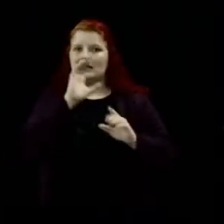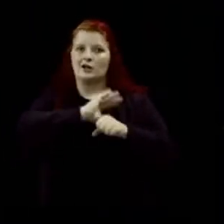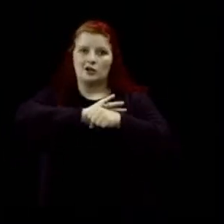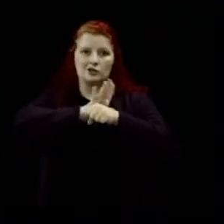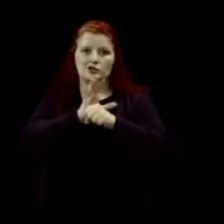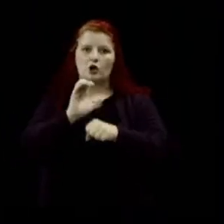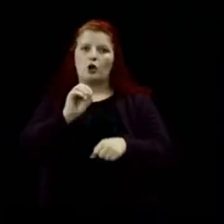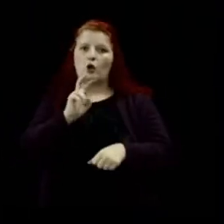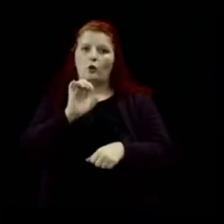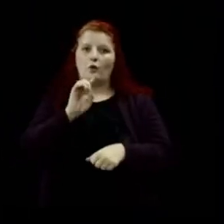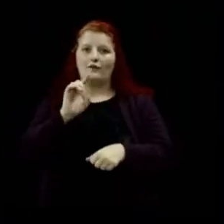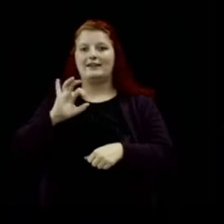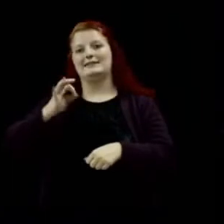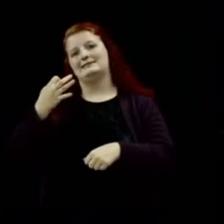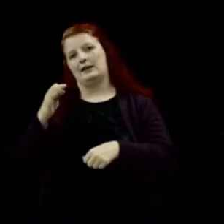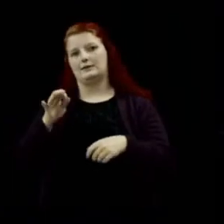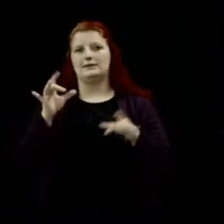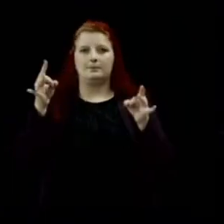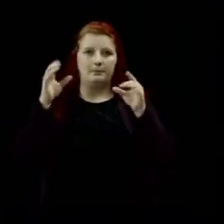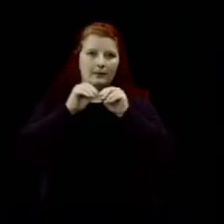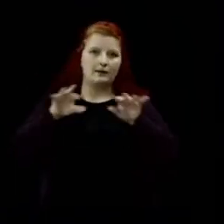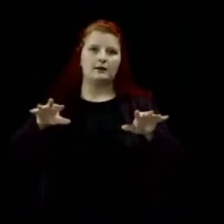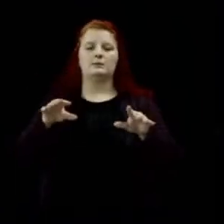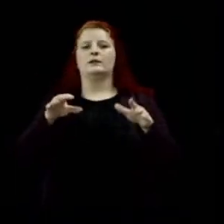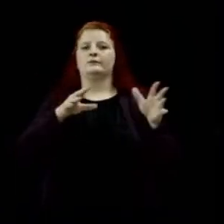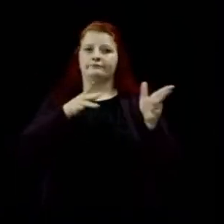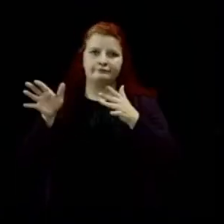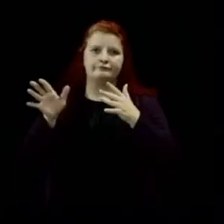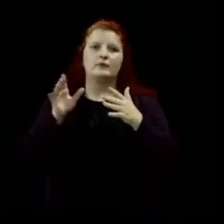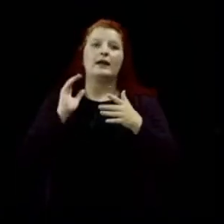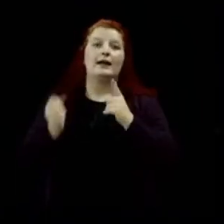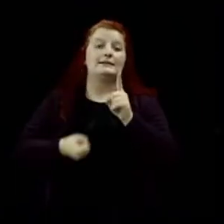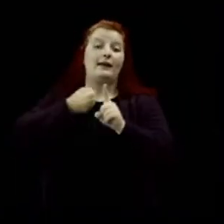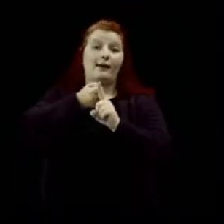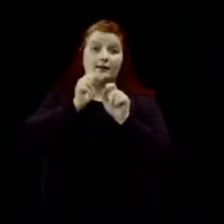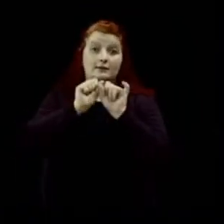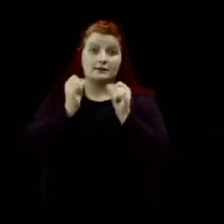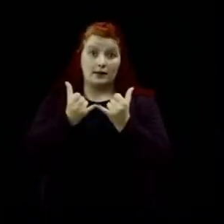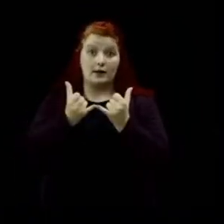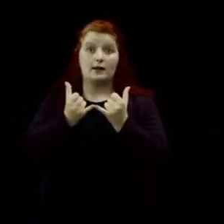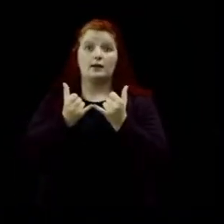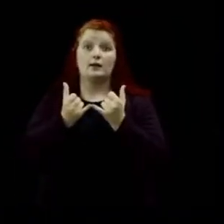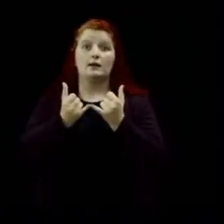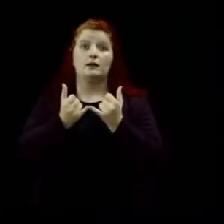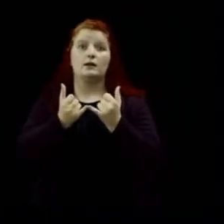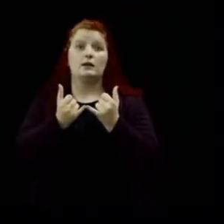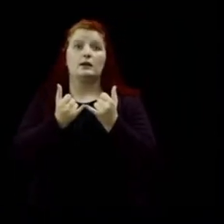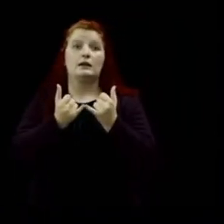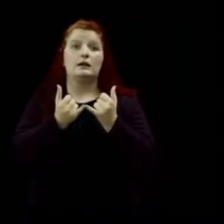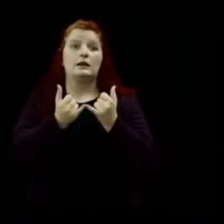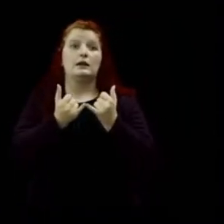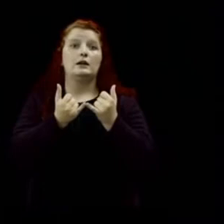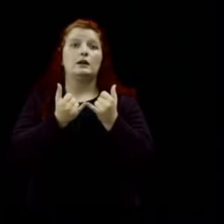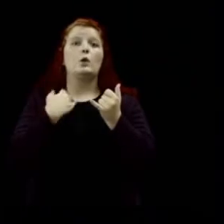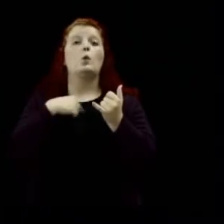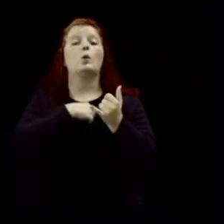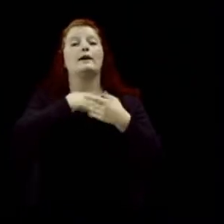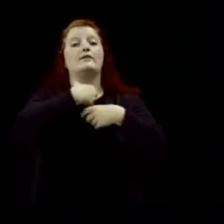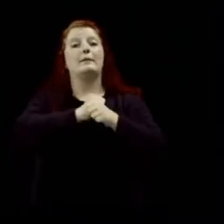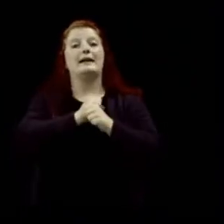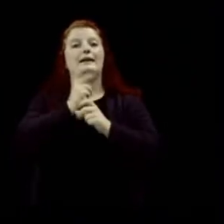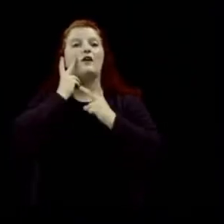COVID-19 pandemic that has hit our society, we are actually making it a